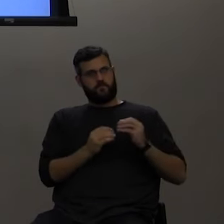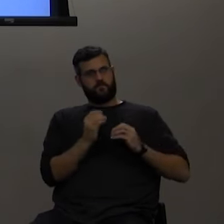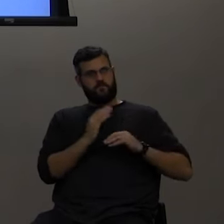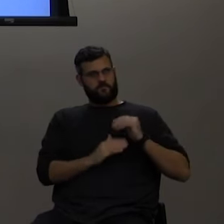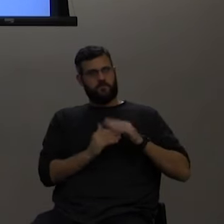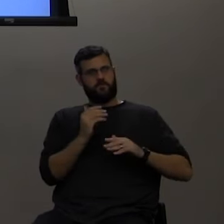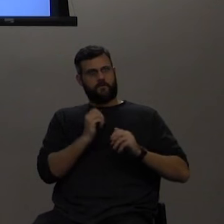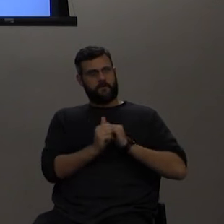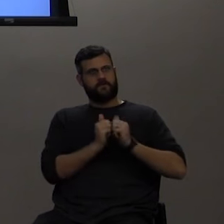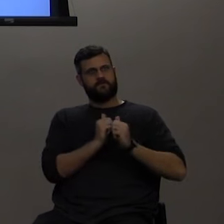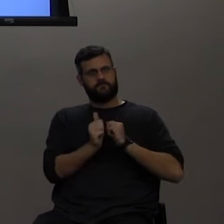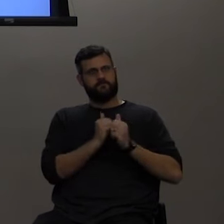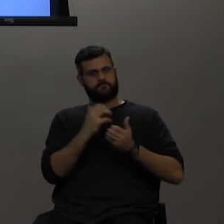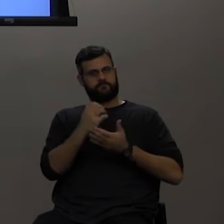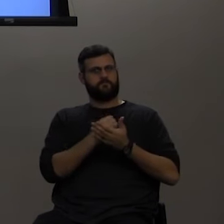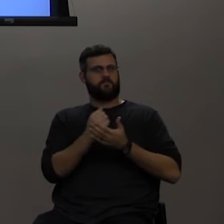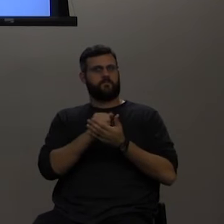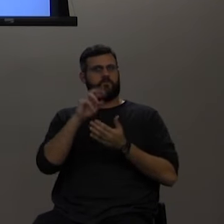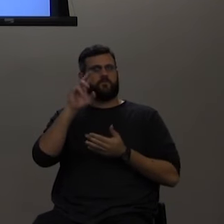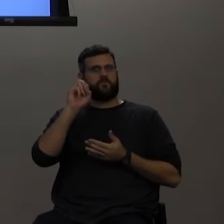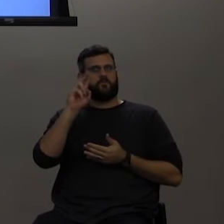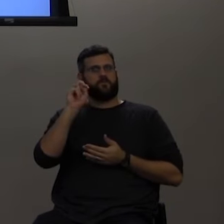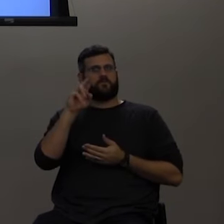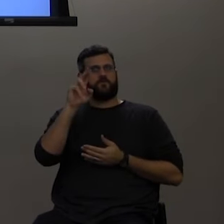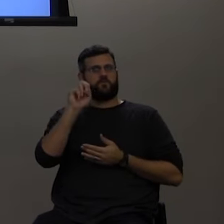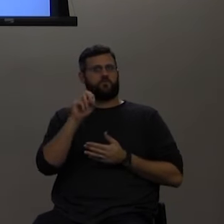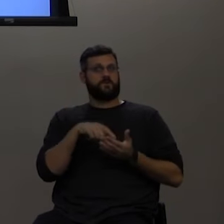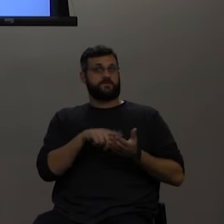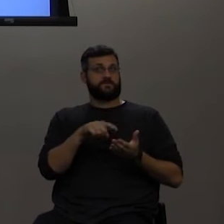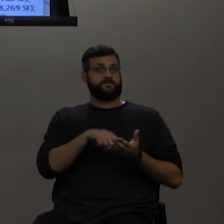most competitive from a revenue expenditure perspective.